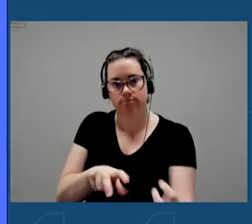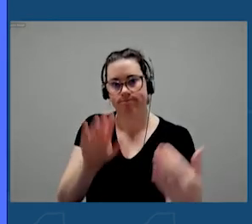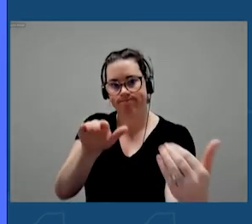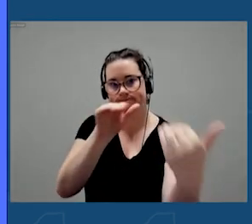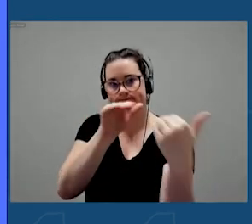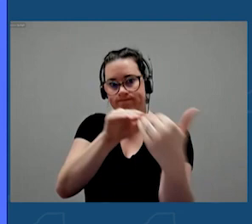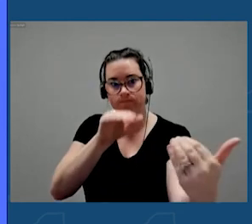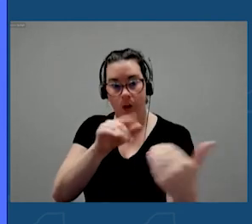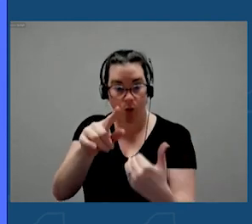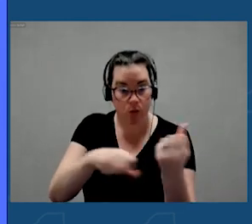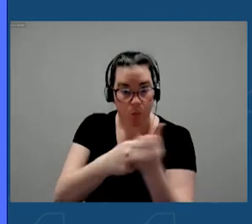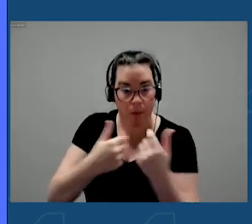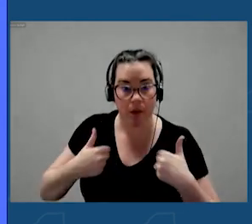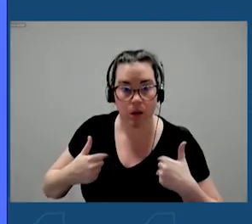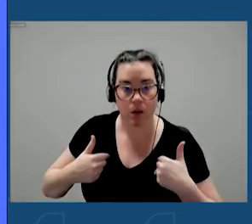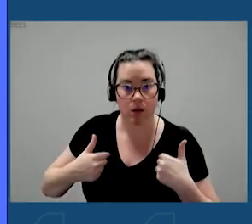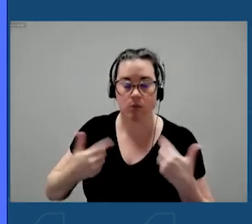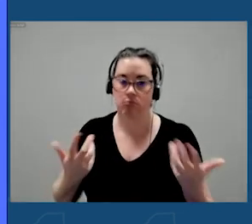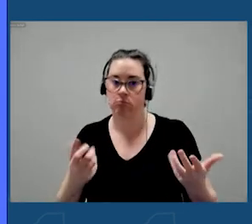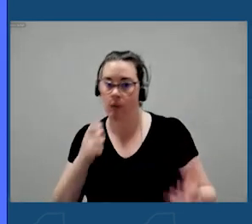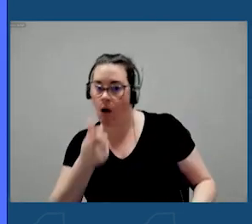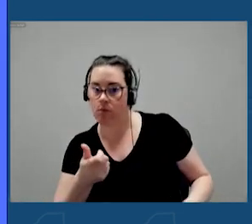out for me or not? It's that simple.